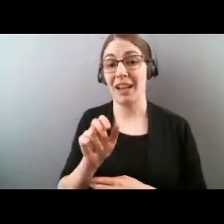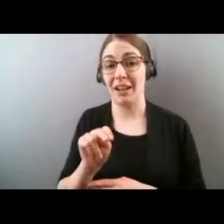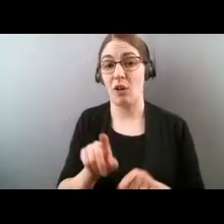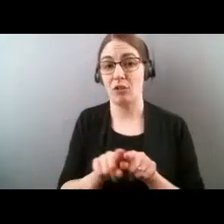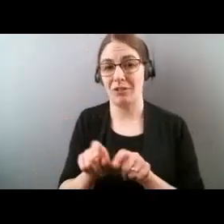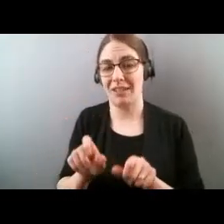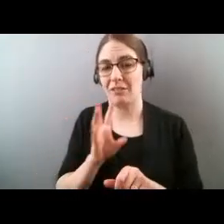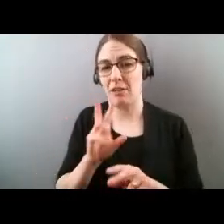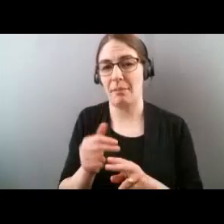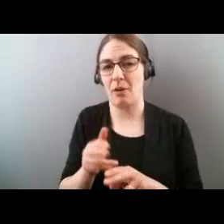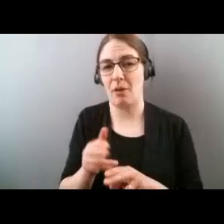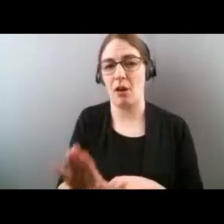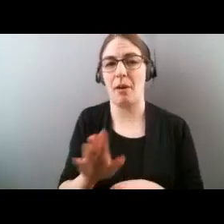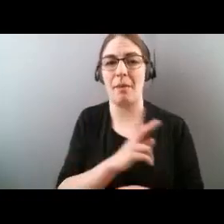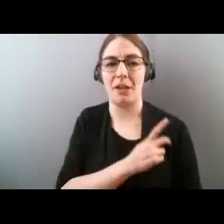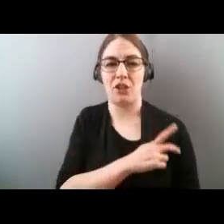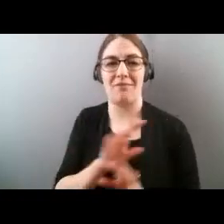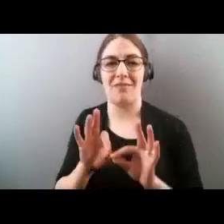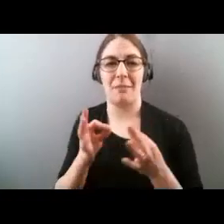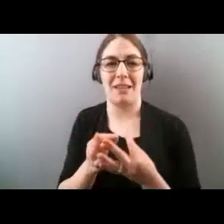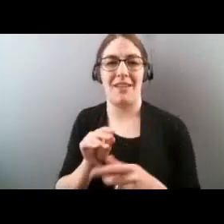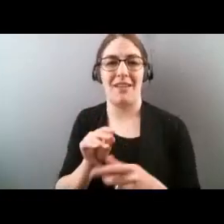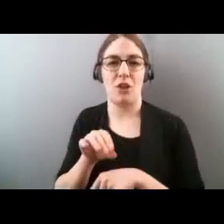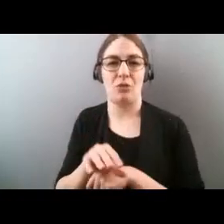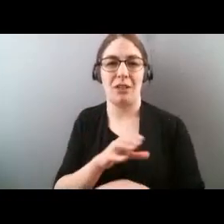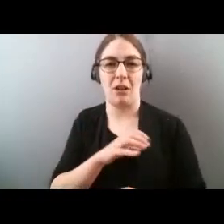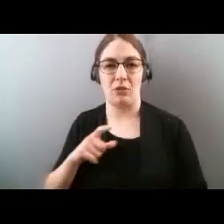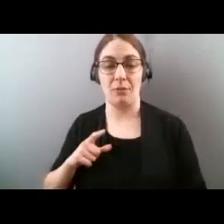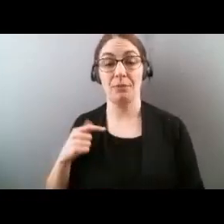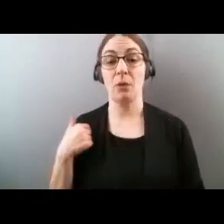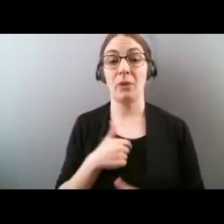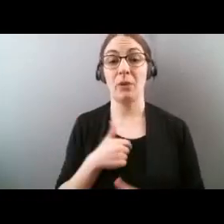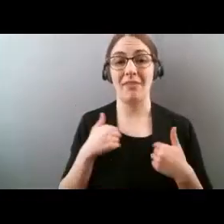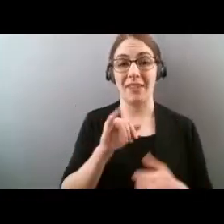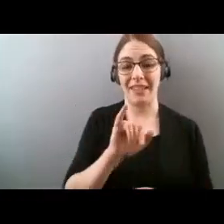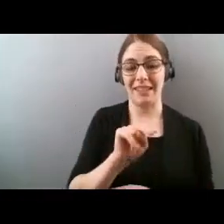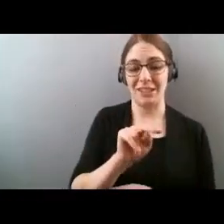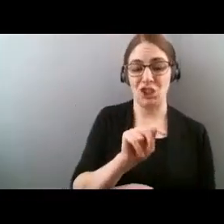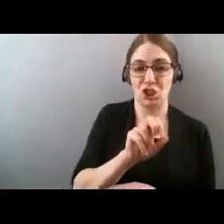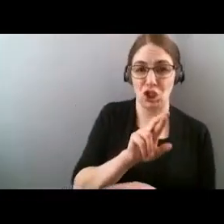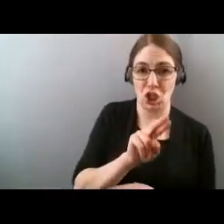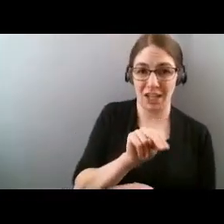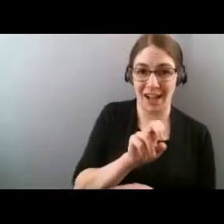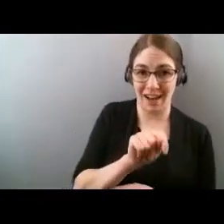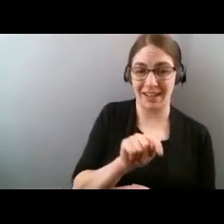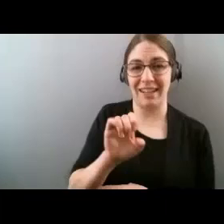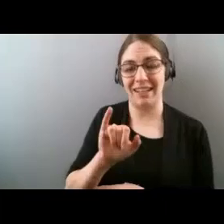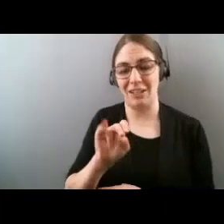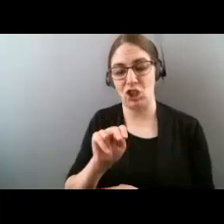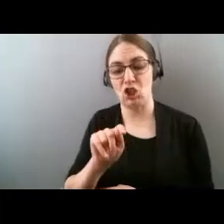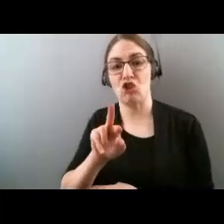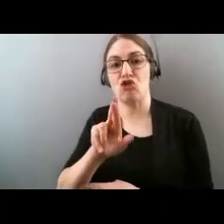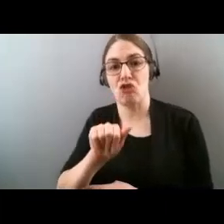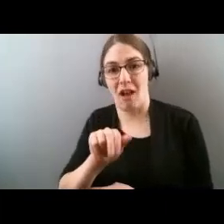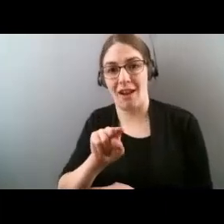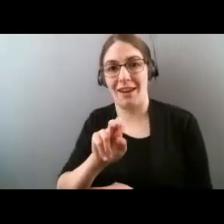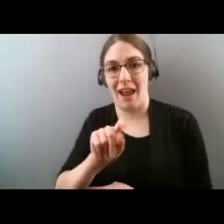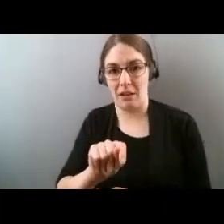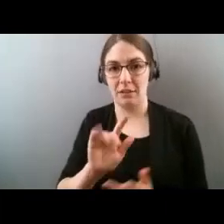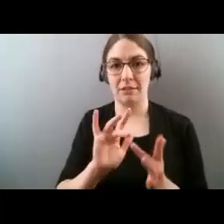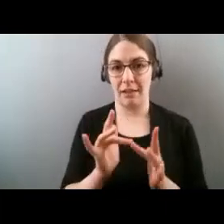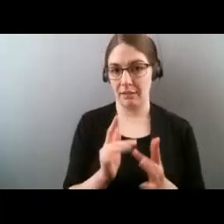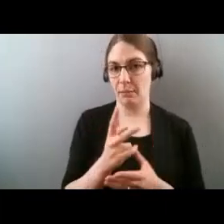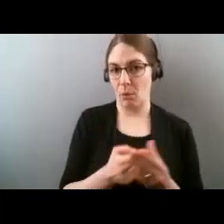council. We have internet and intranet sites to educate patients and staff on the services and resources that are available to